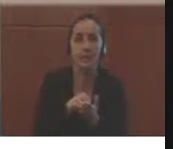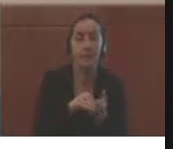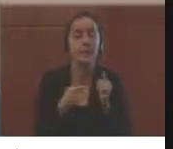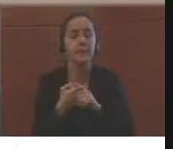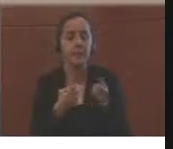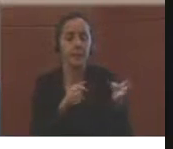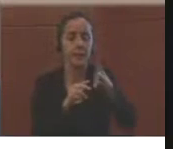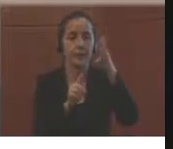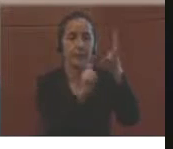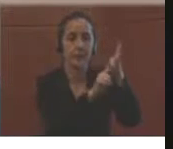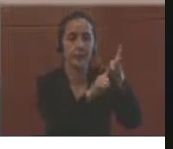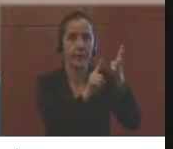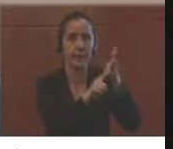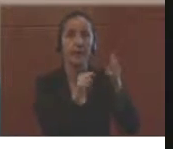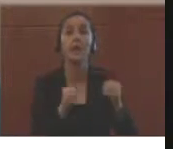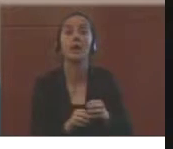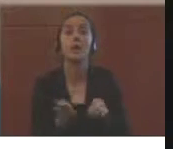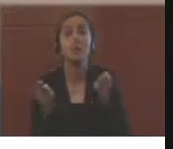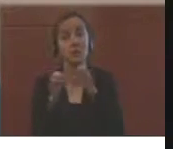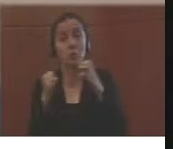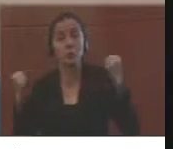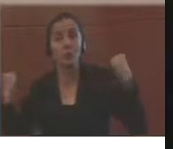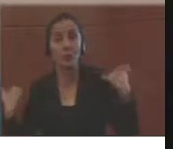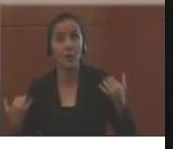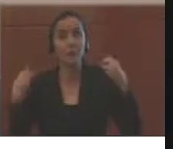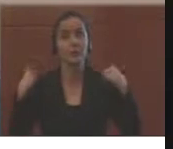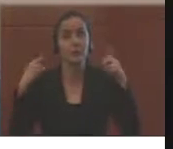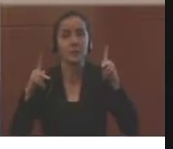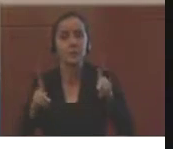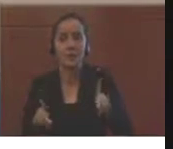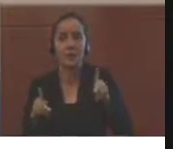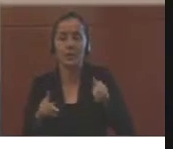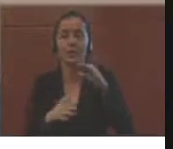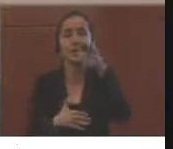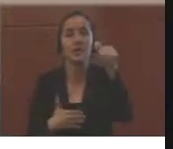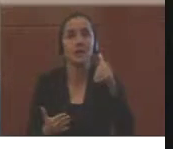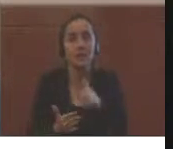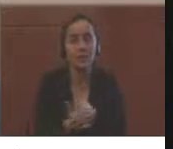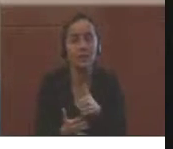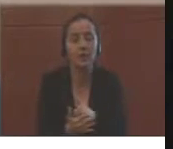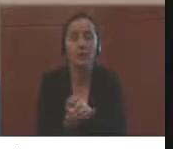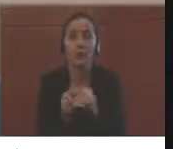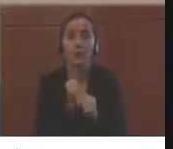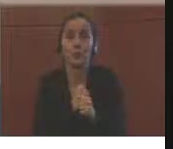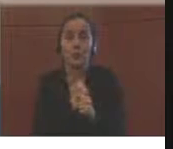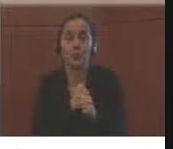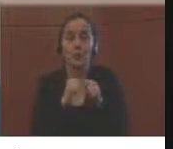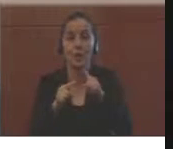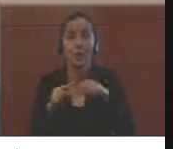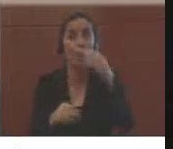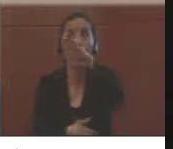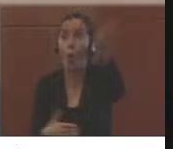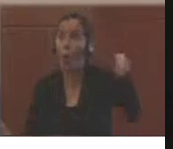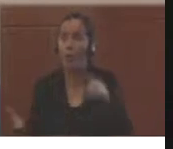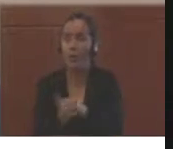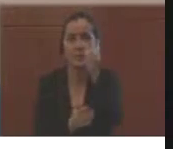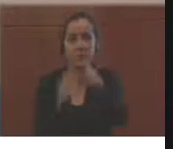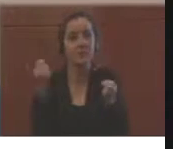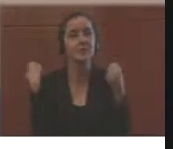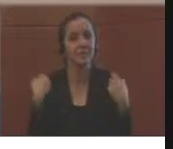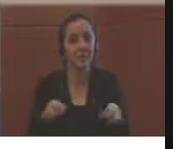4. Emphasize the great opportunity to influence from the participants' perspective realms of action,